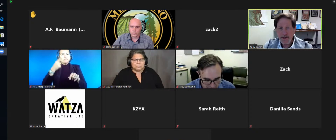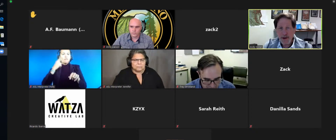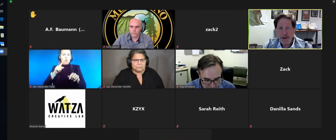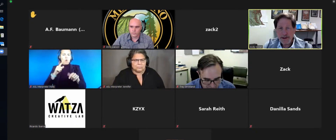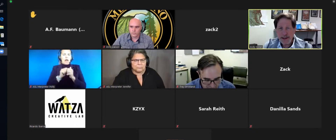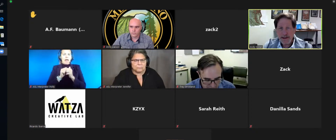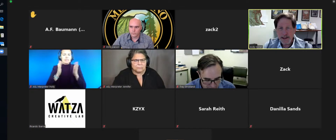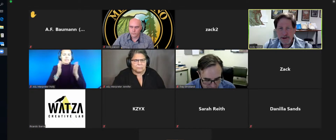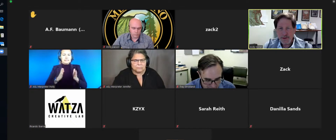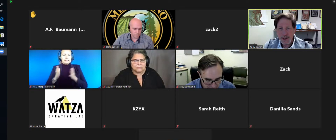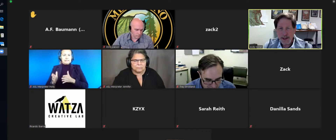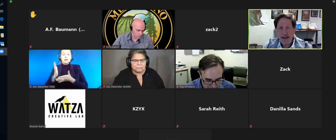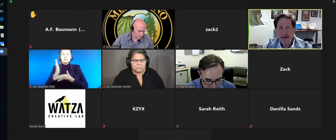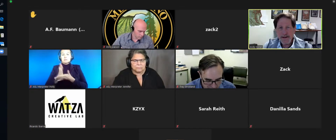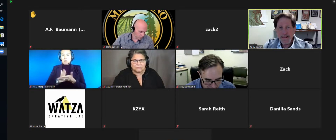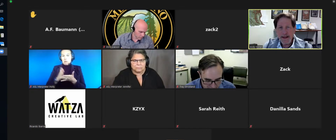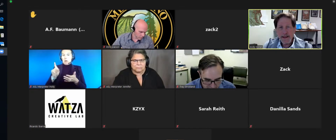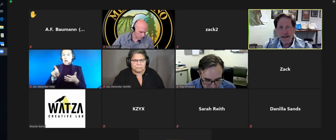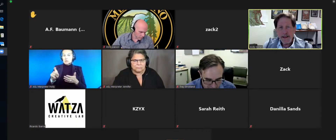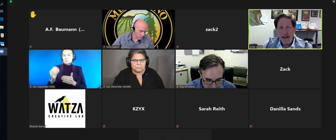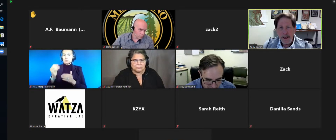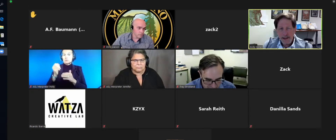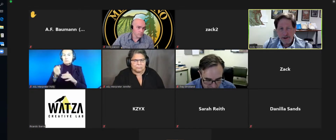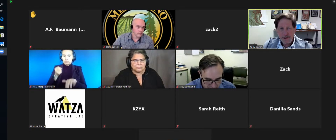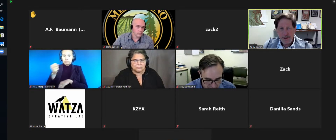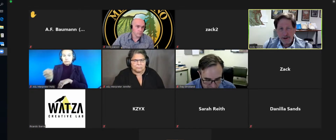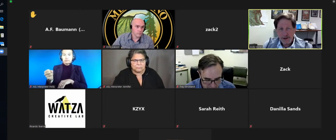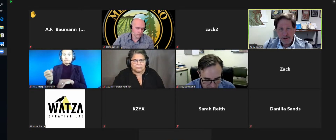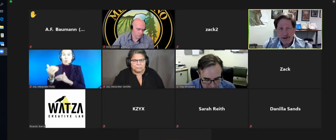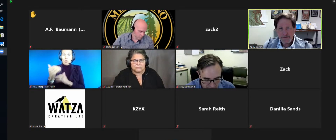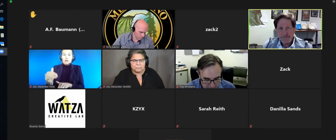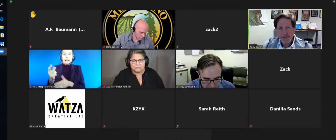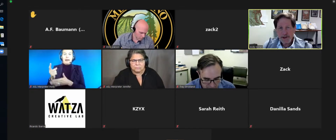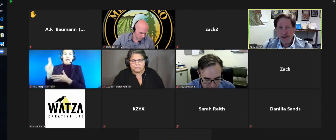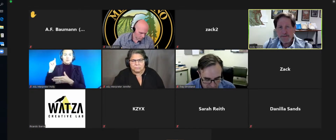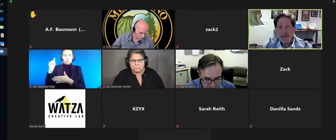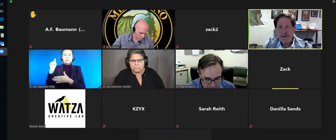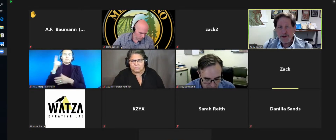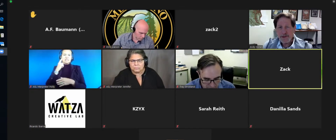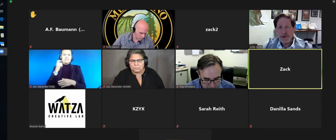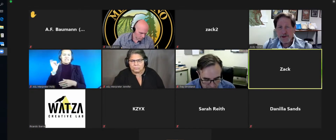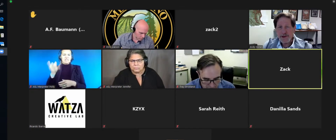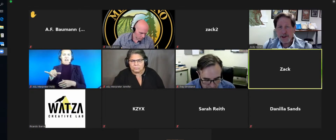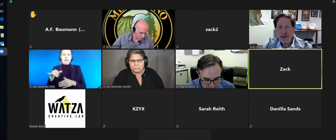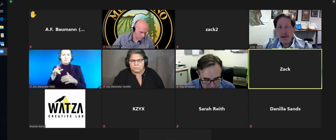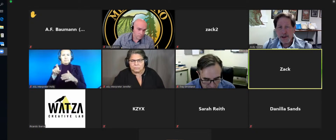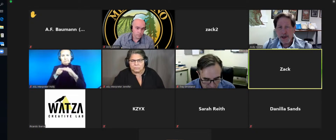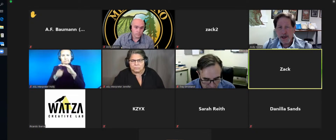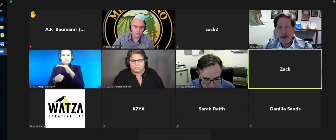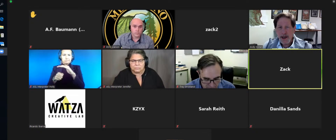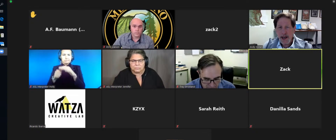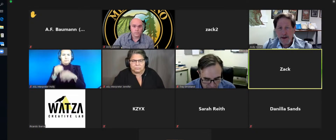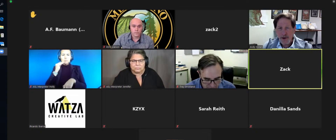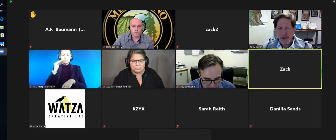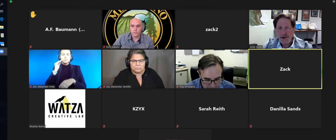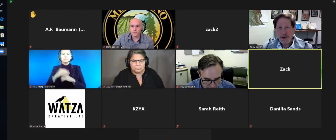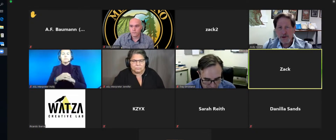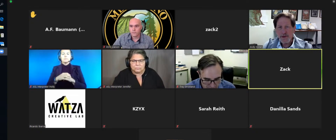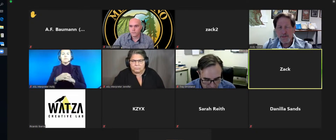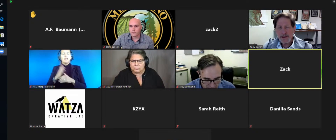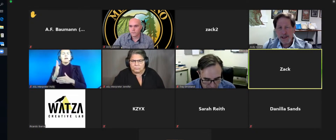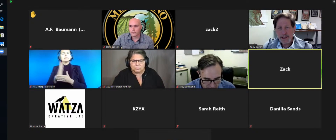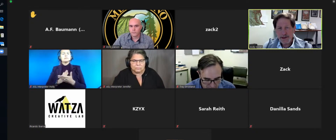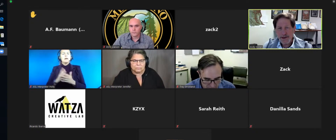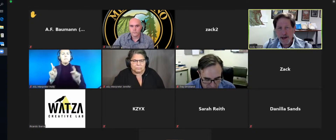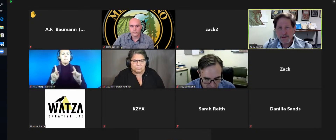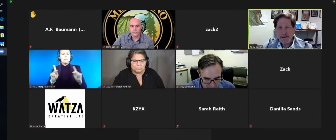had to be quarantined last week as a result of this. Some individuals have